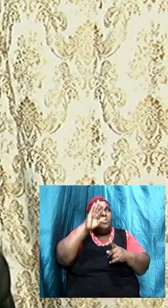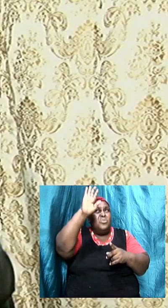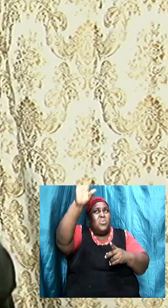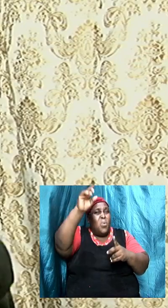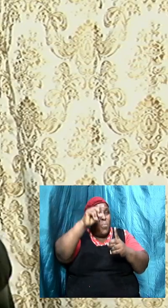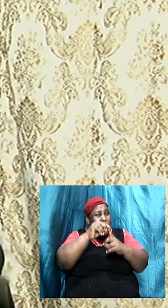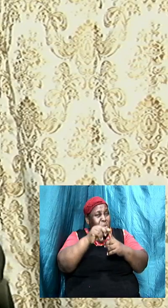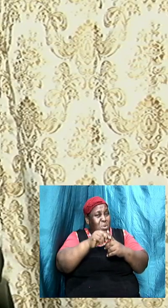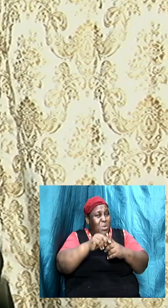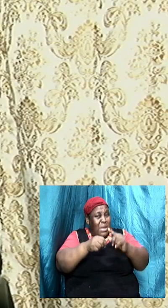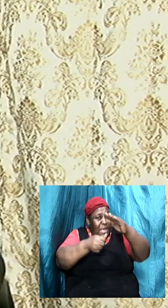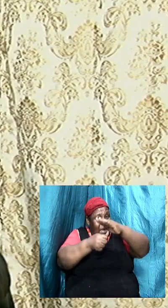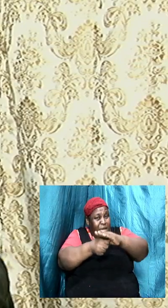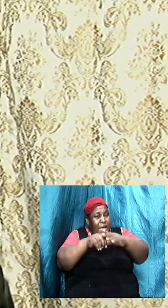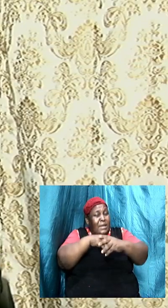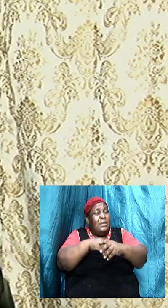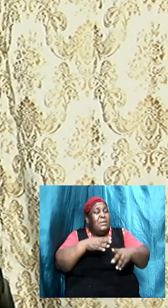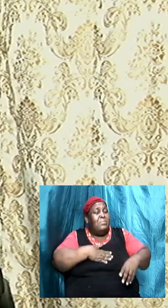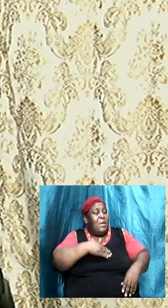We're talking about doctrine.